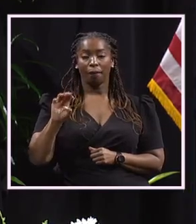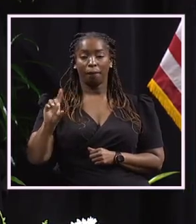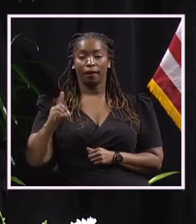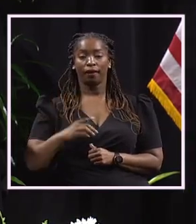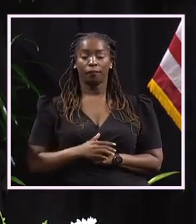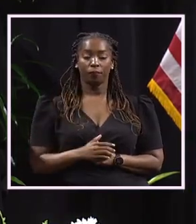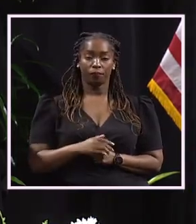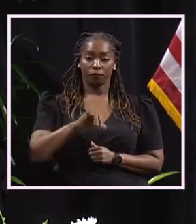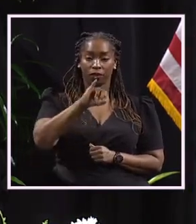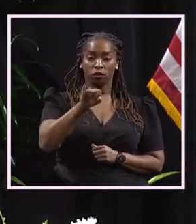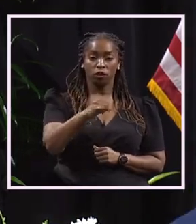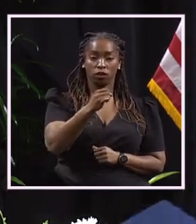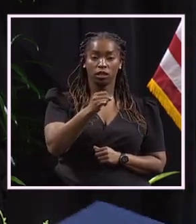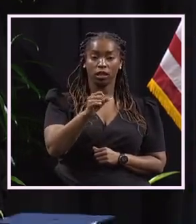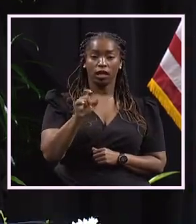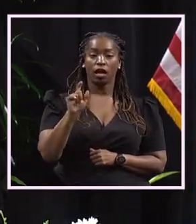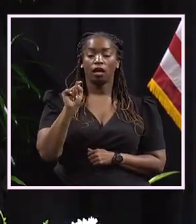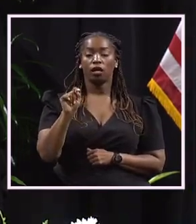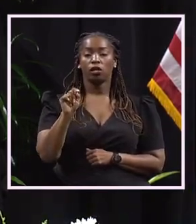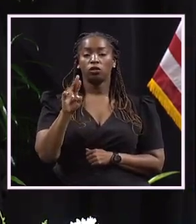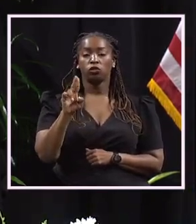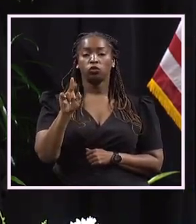Justin Trulender, cum laude.